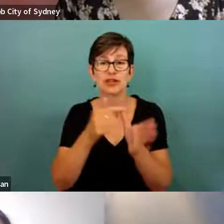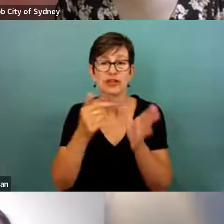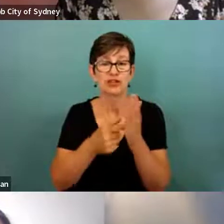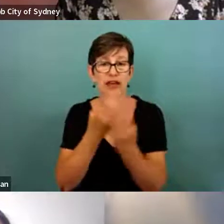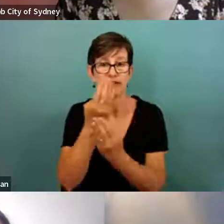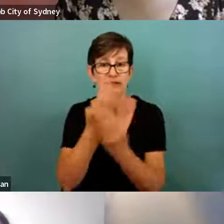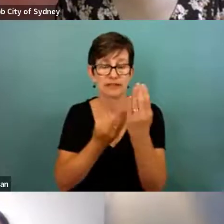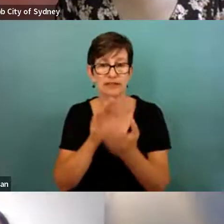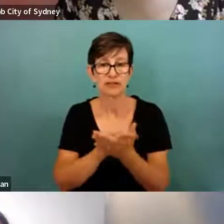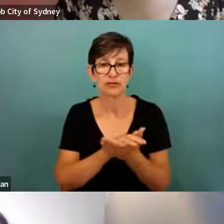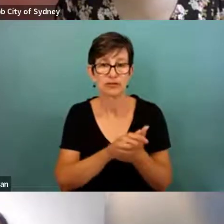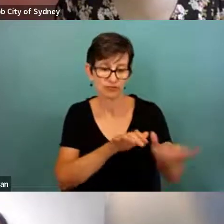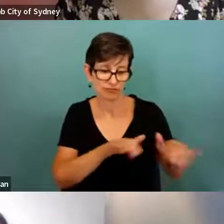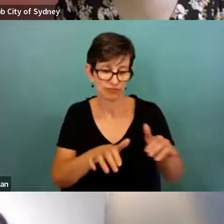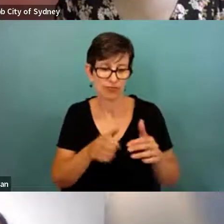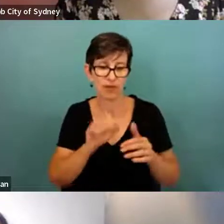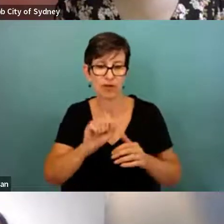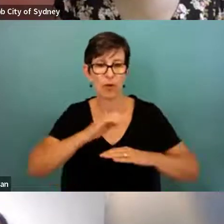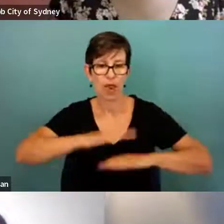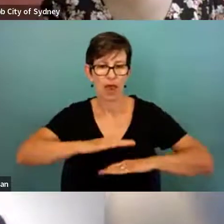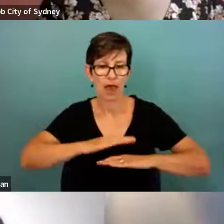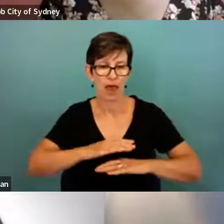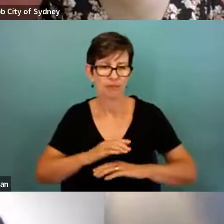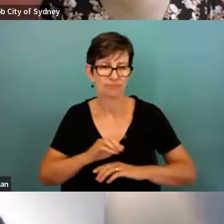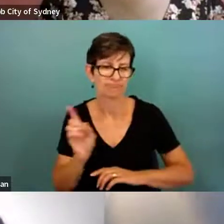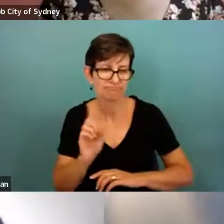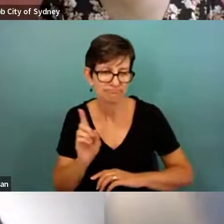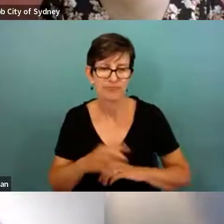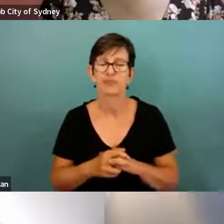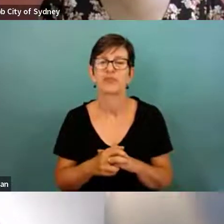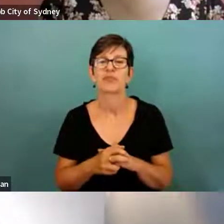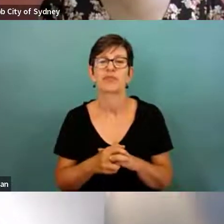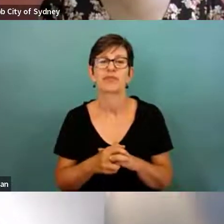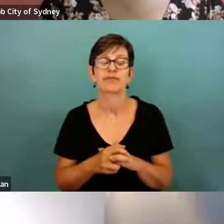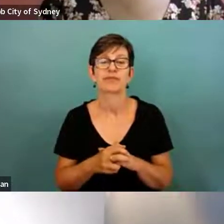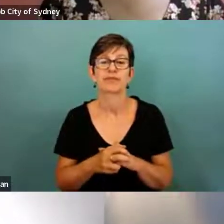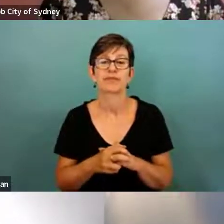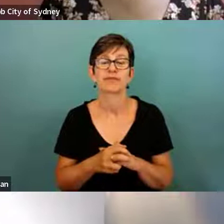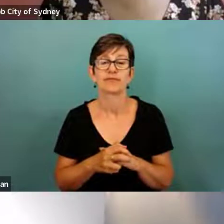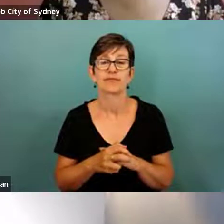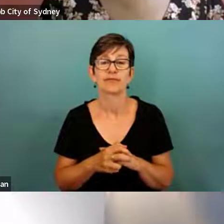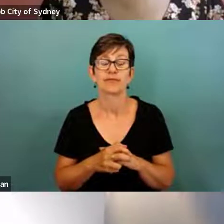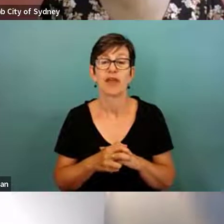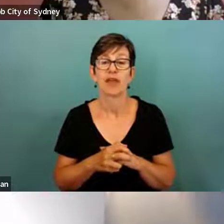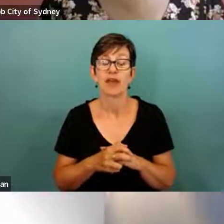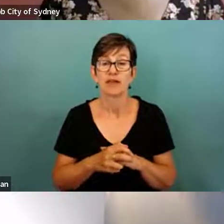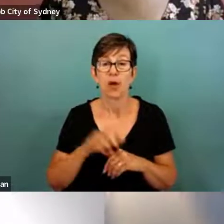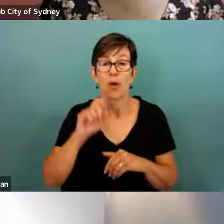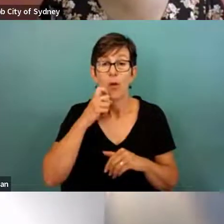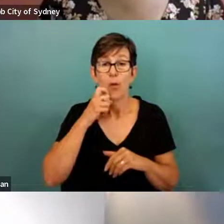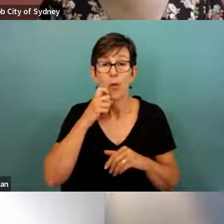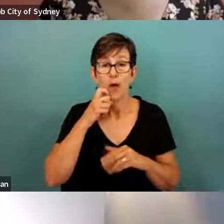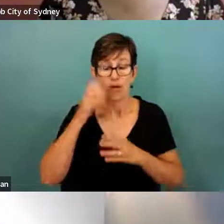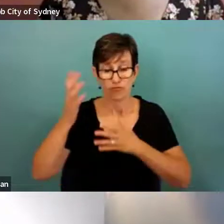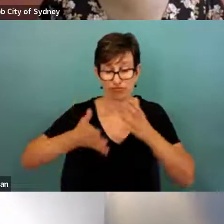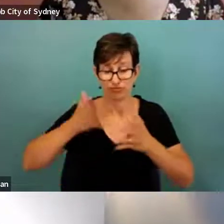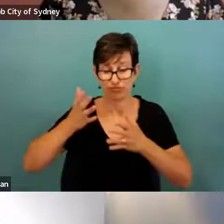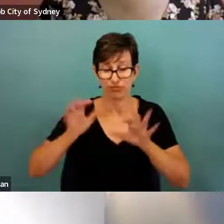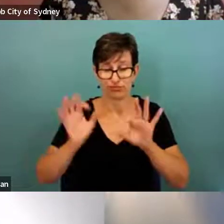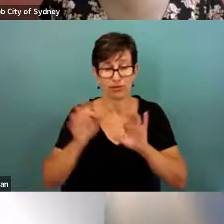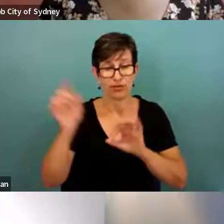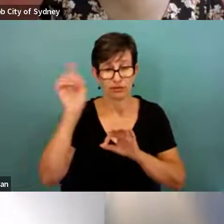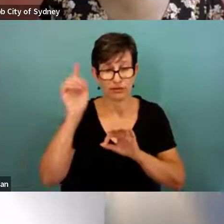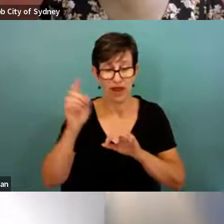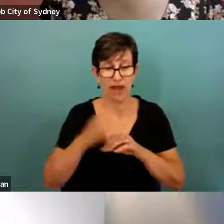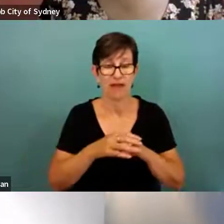and acknowledge the traditional lands you're calling in from. This session is being signed thanks to Kerry and Della. It is